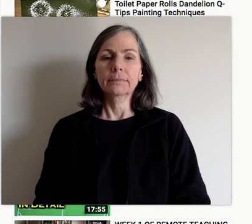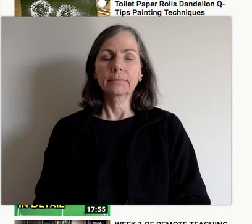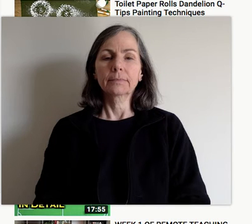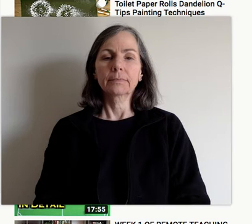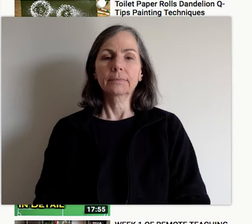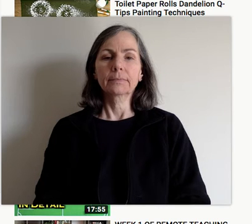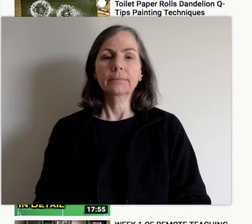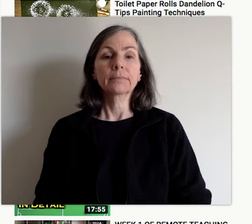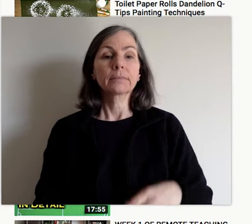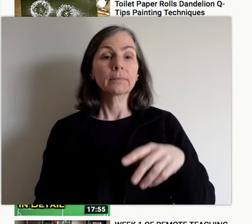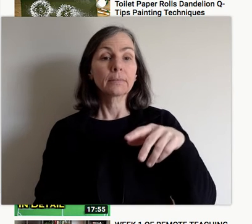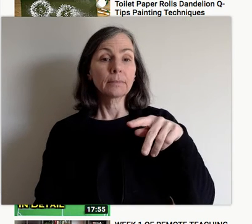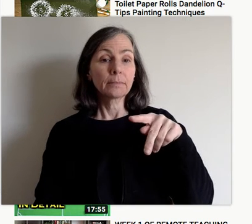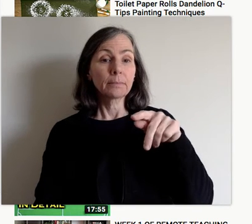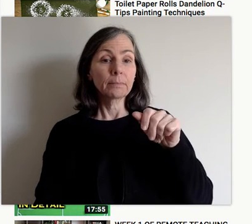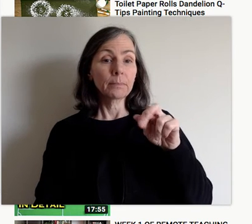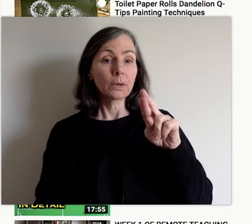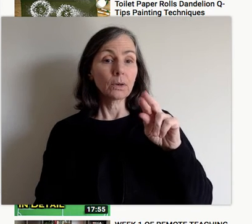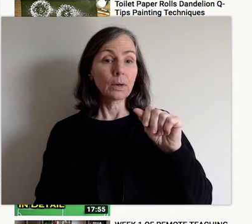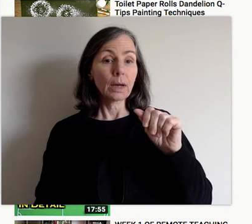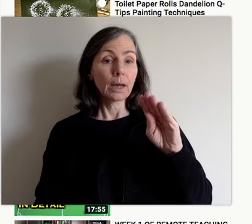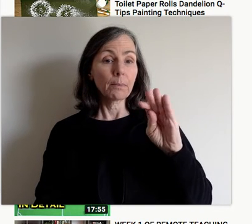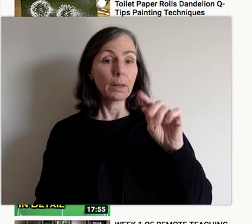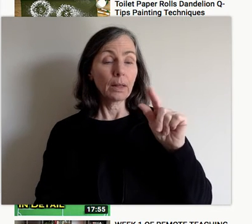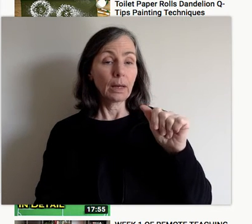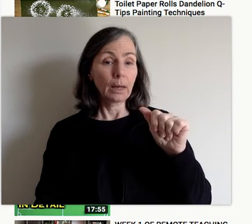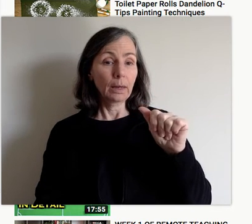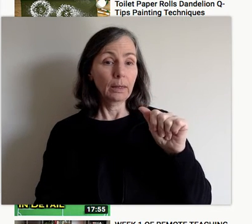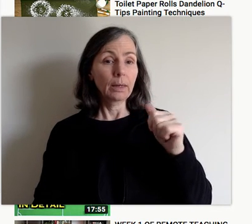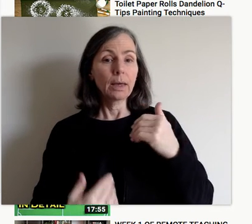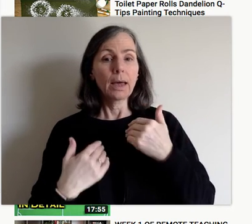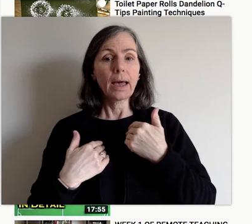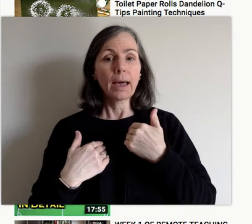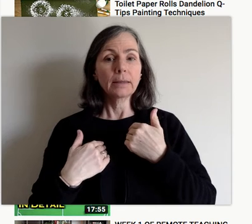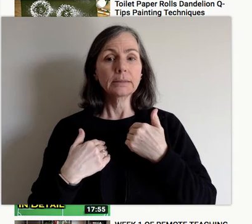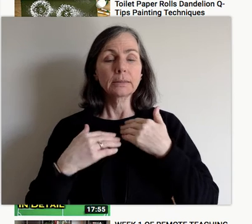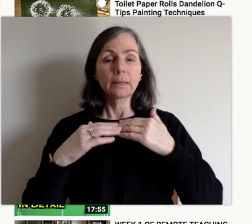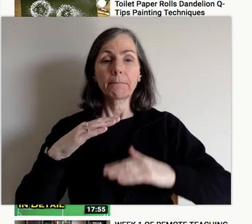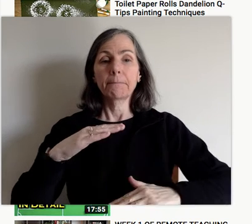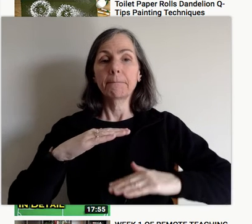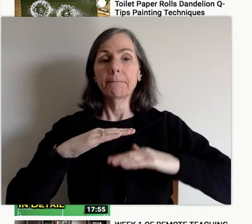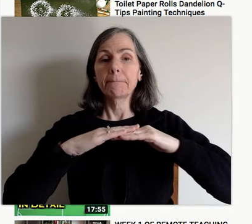A parabola has a maximum